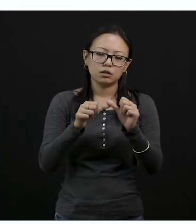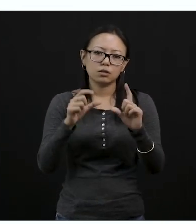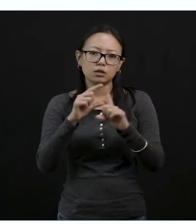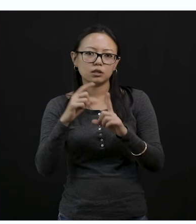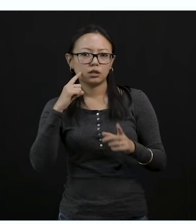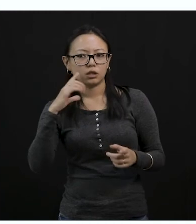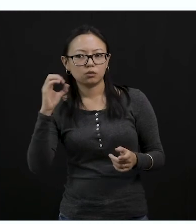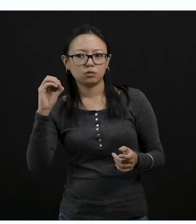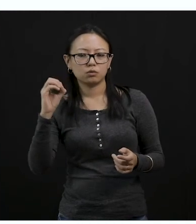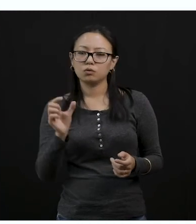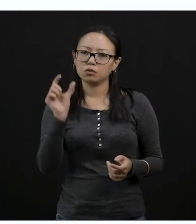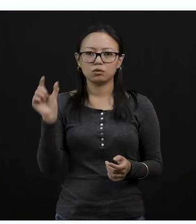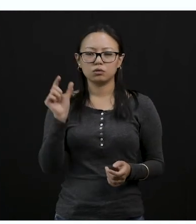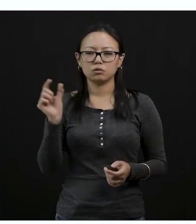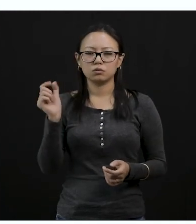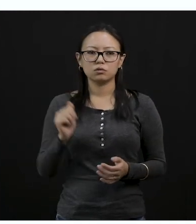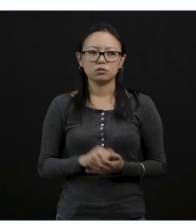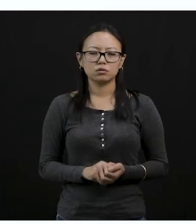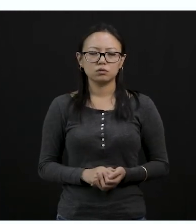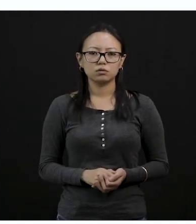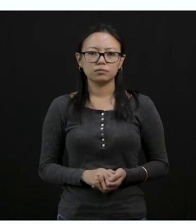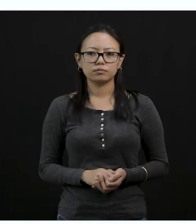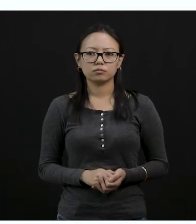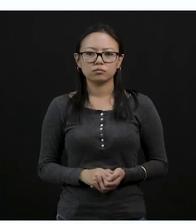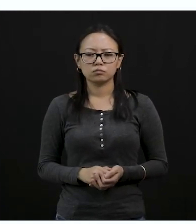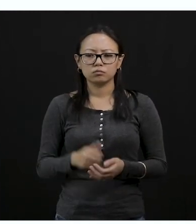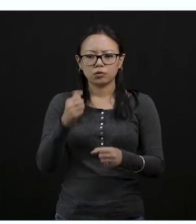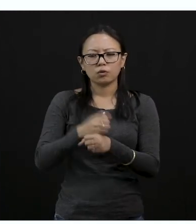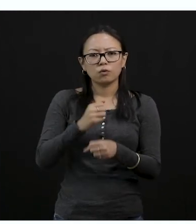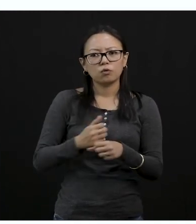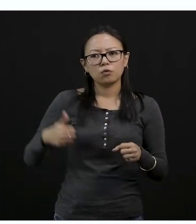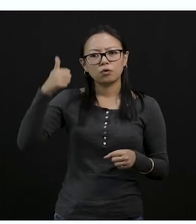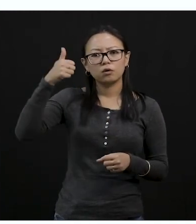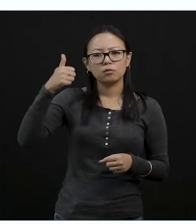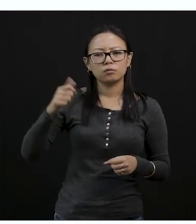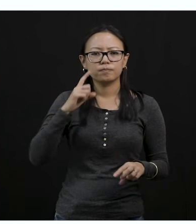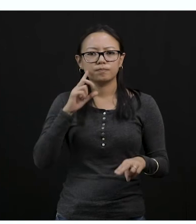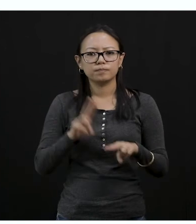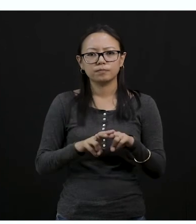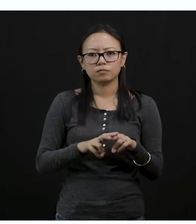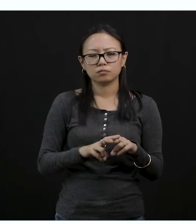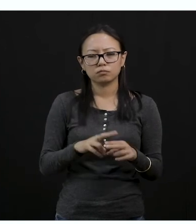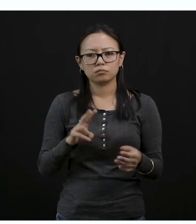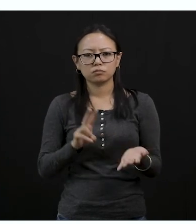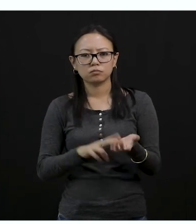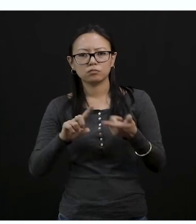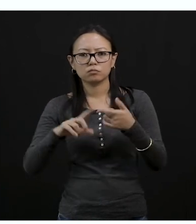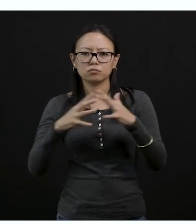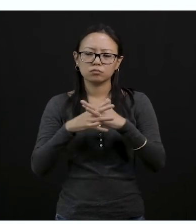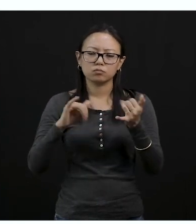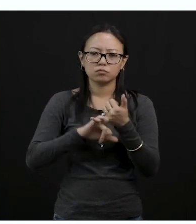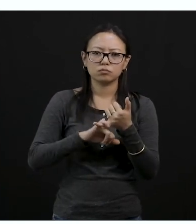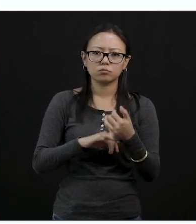the informations which is sent from the government or an information for their village or for their areas.